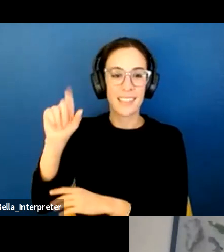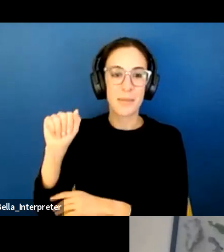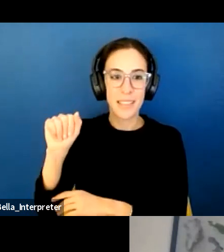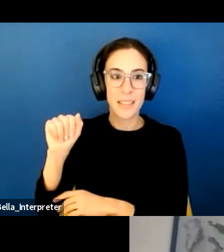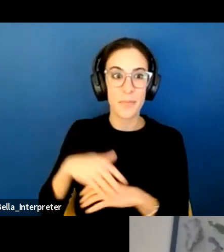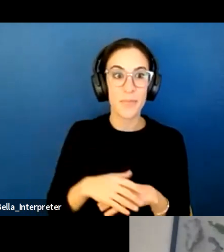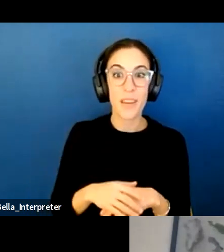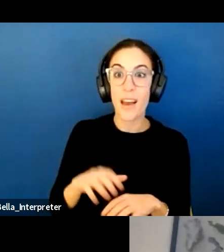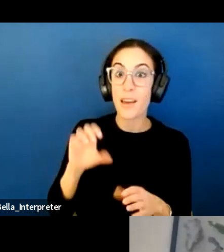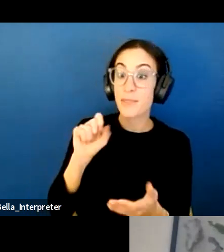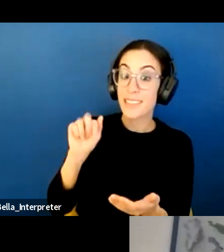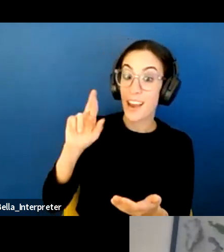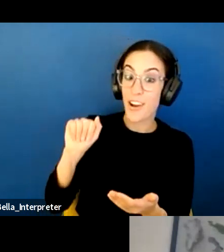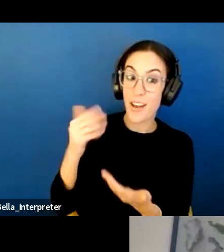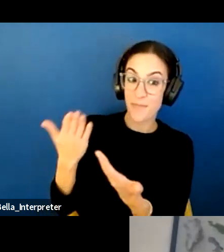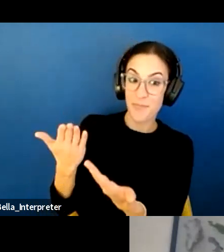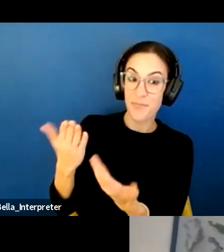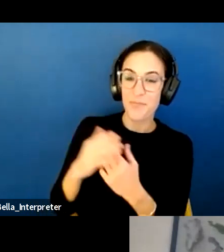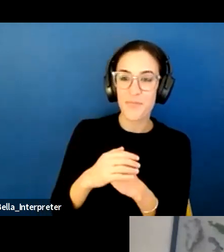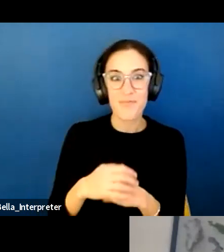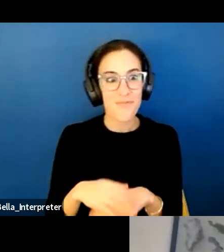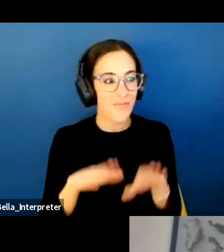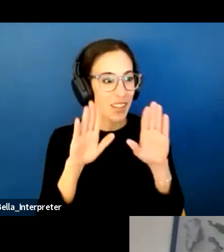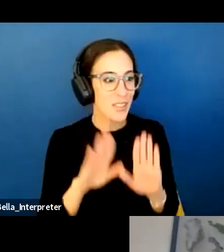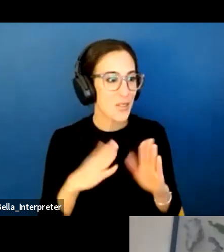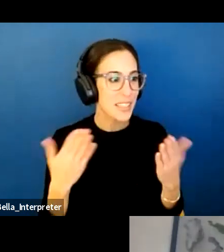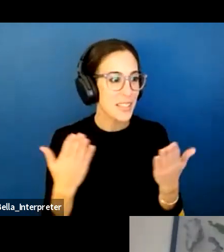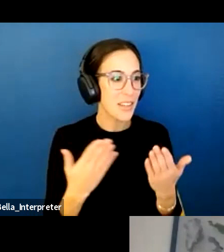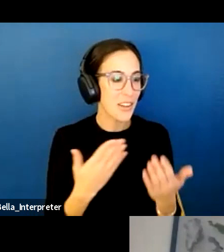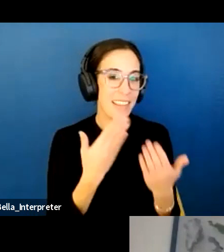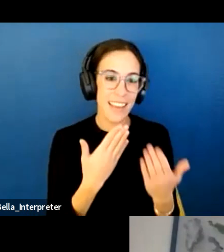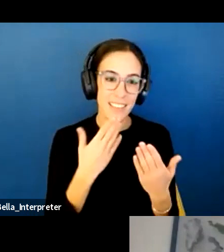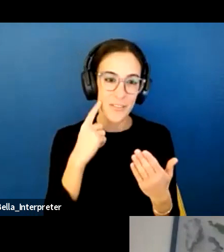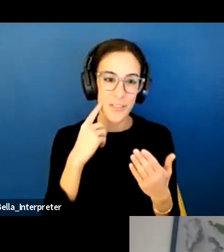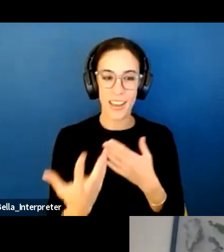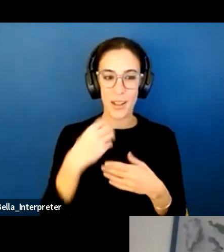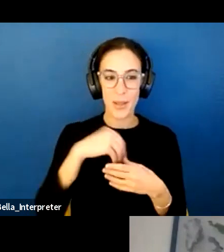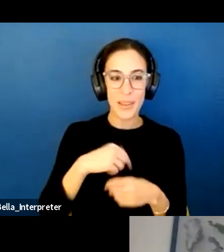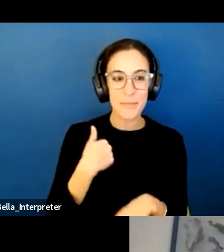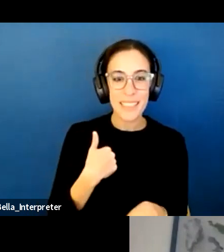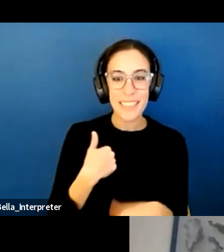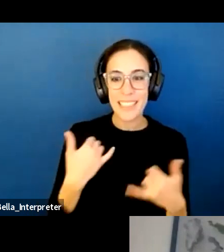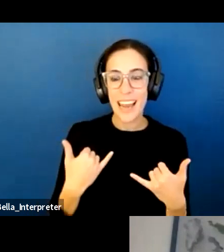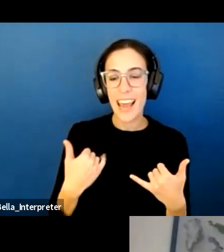Sarah. Yeah, it's great to be here. Thanks for including me today. And so many good thoughts have been